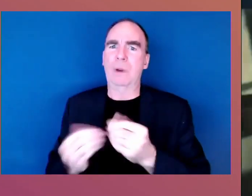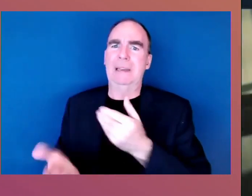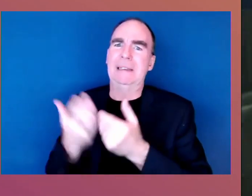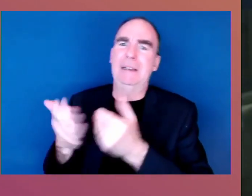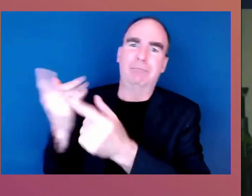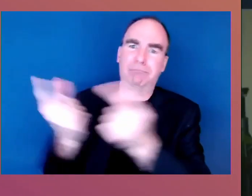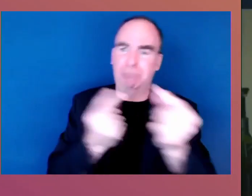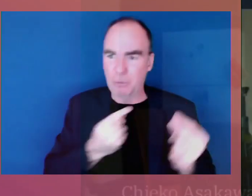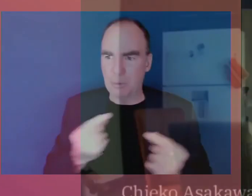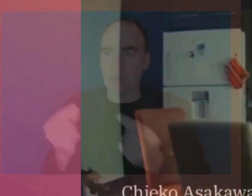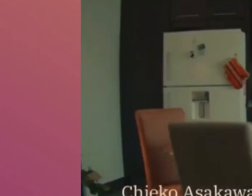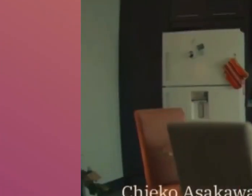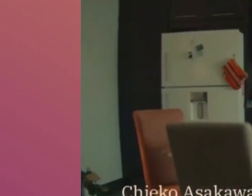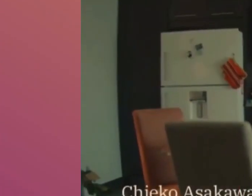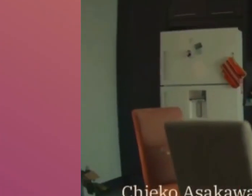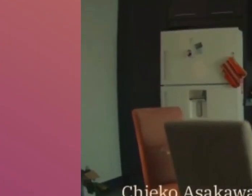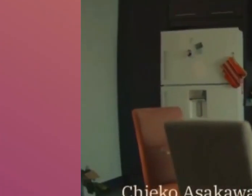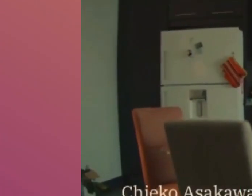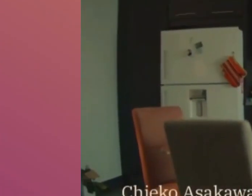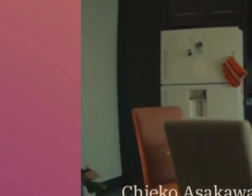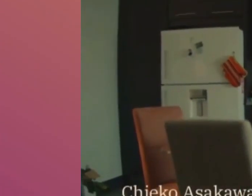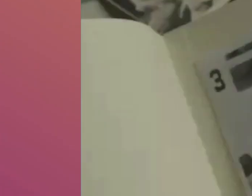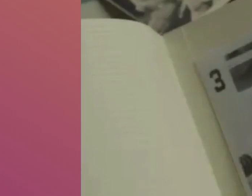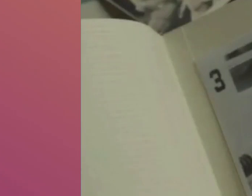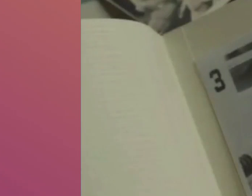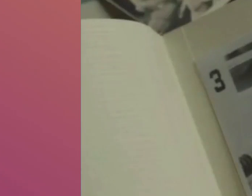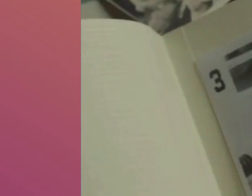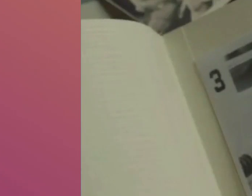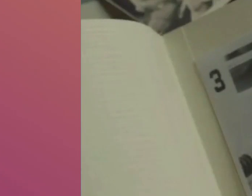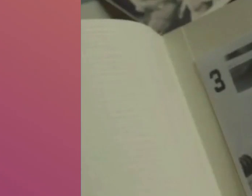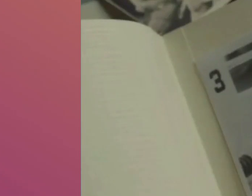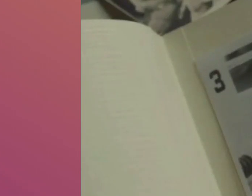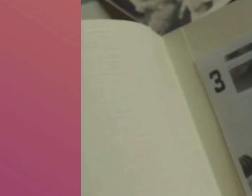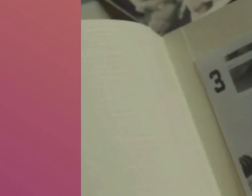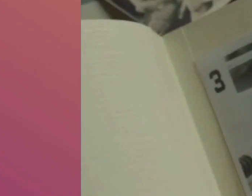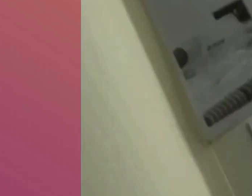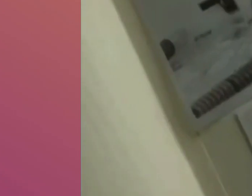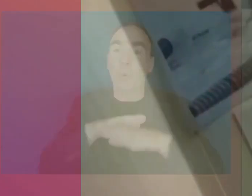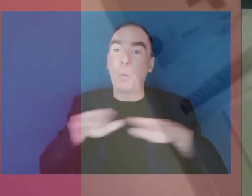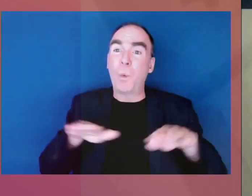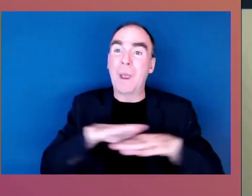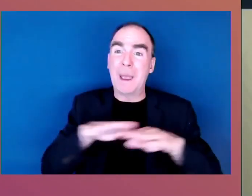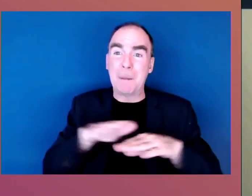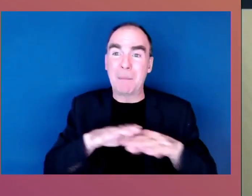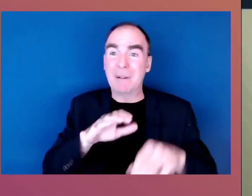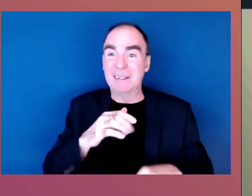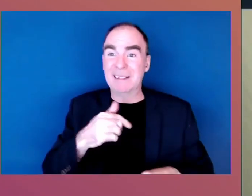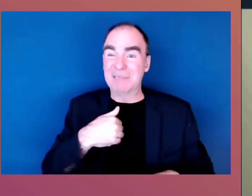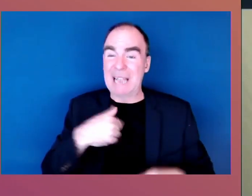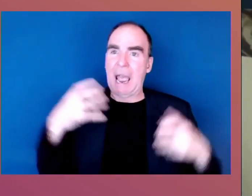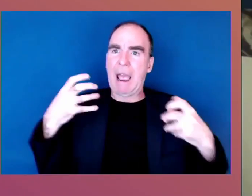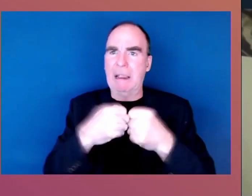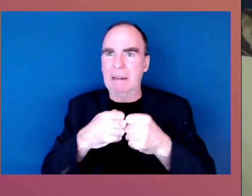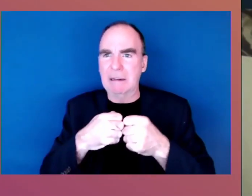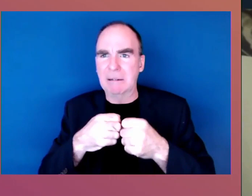I hit my left eye on the side of a swimming pool when I was 11 years old. After that, I gradually